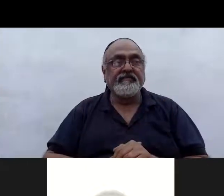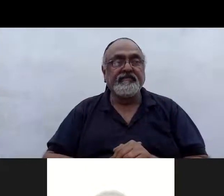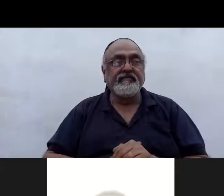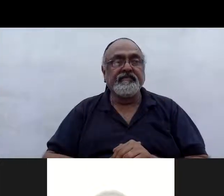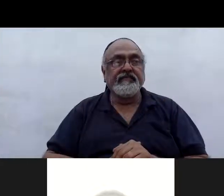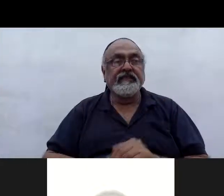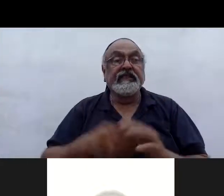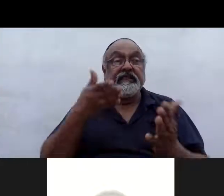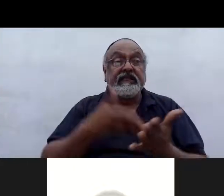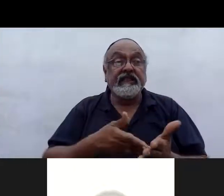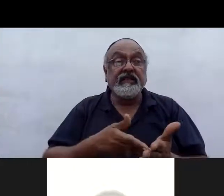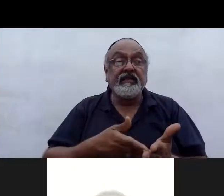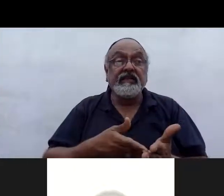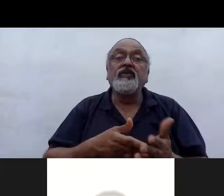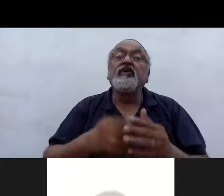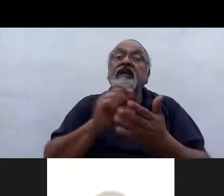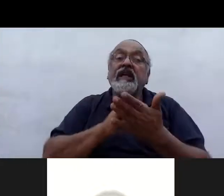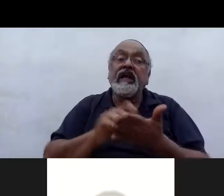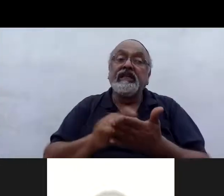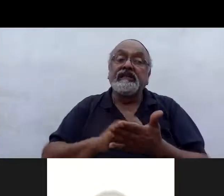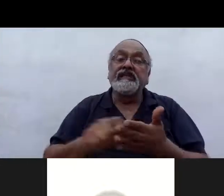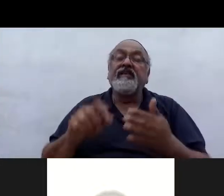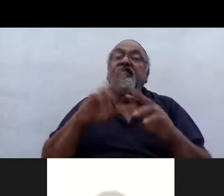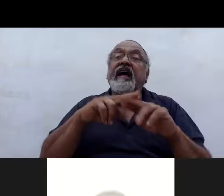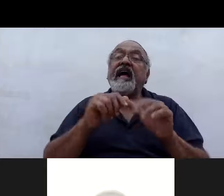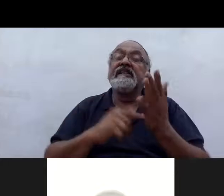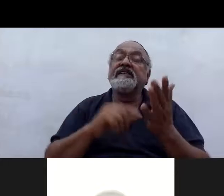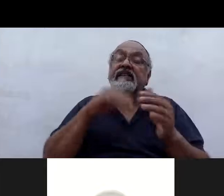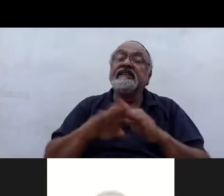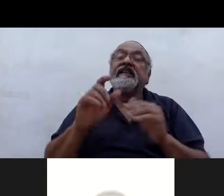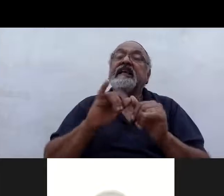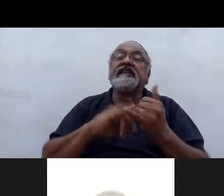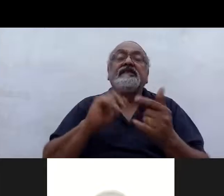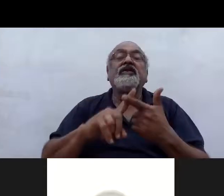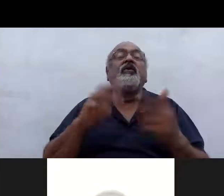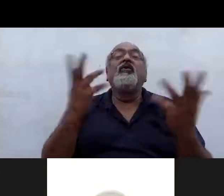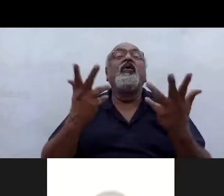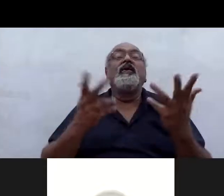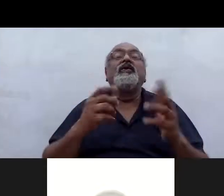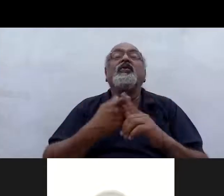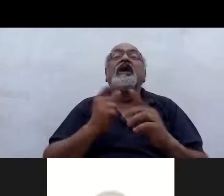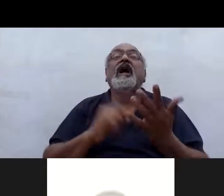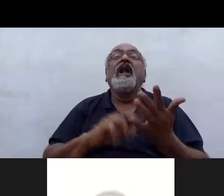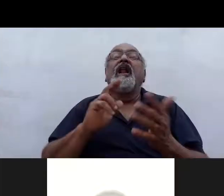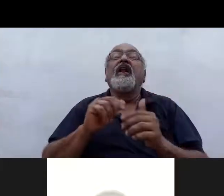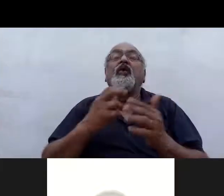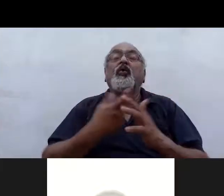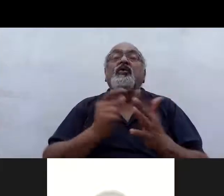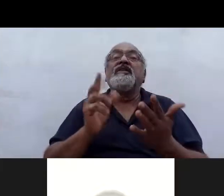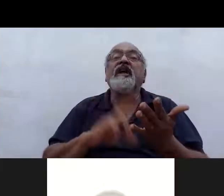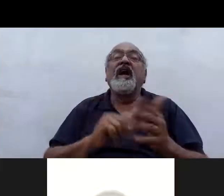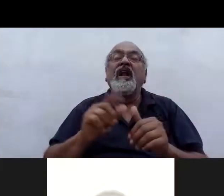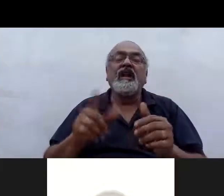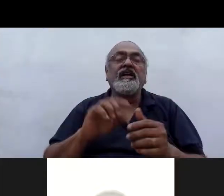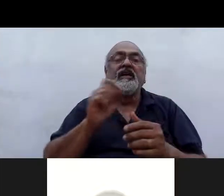will write the facts of the case at hand. That is, as we've taken the case of Kunal Kamra, now you will write here, Kunal